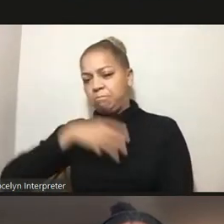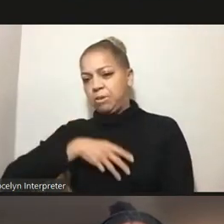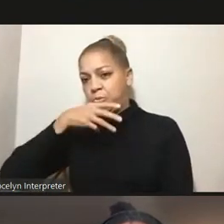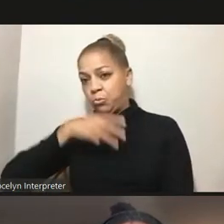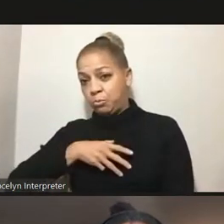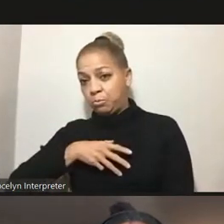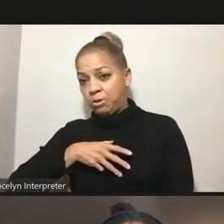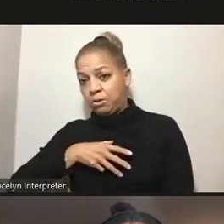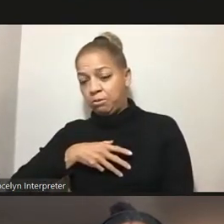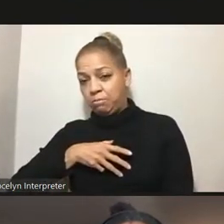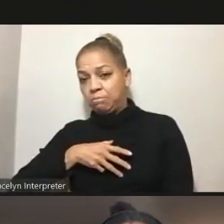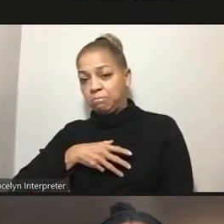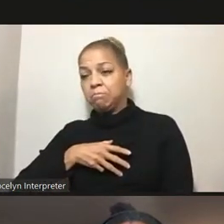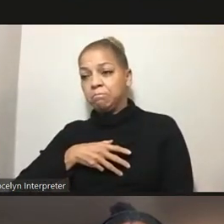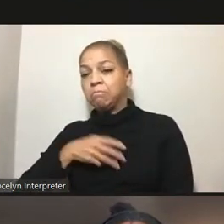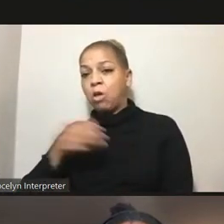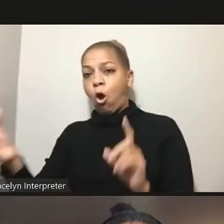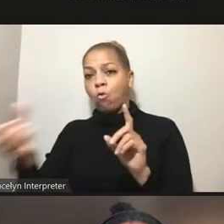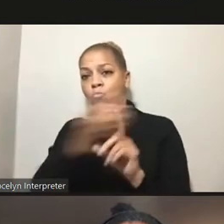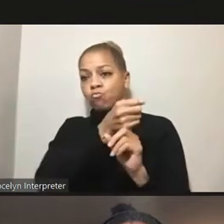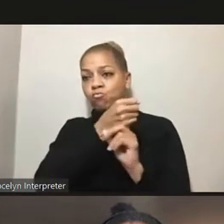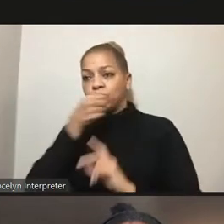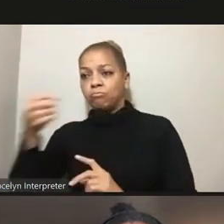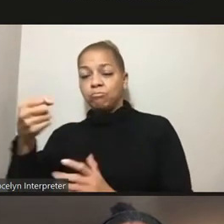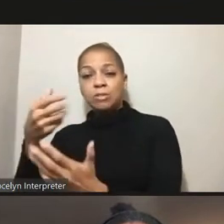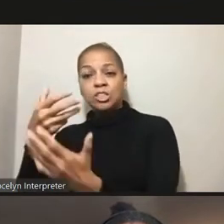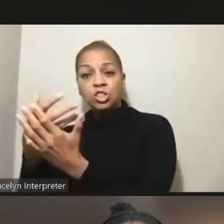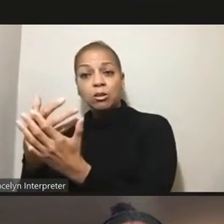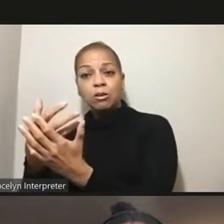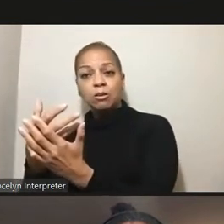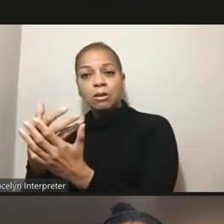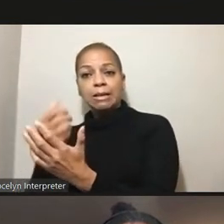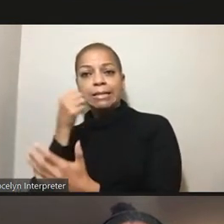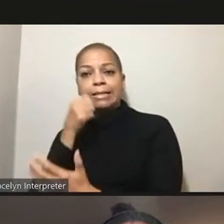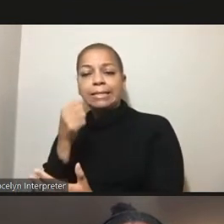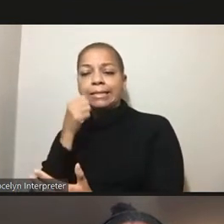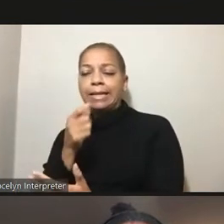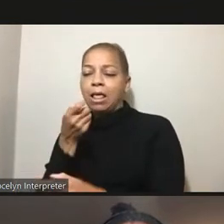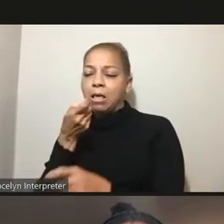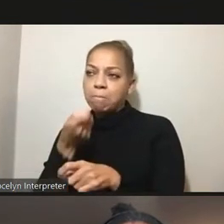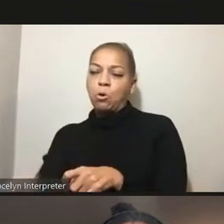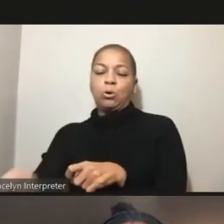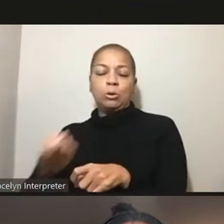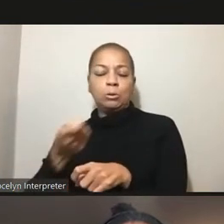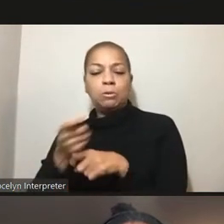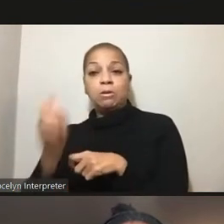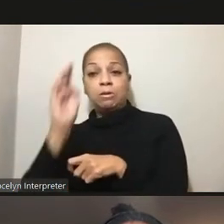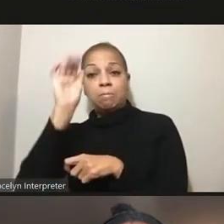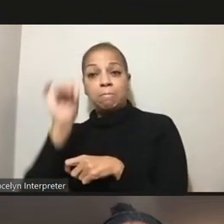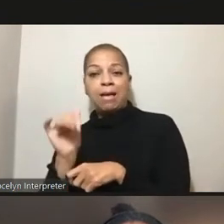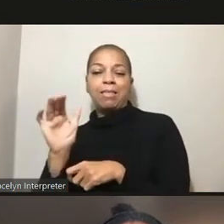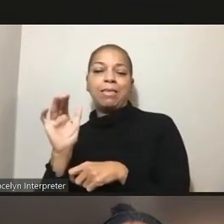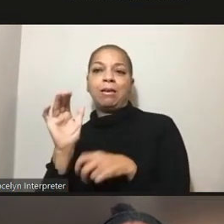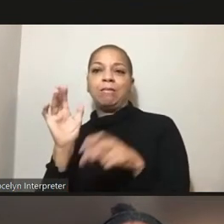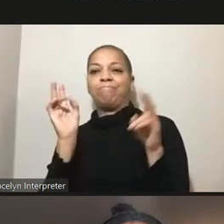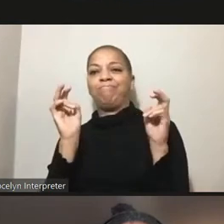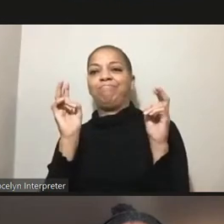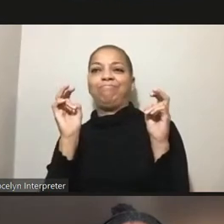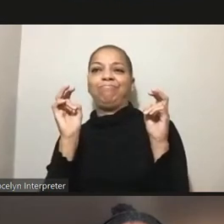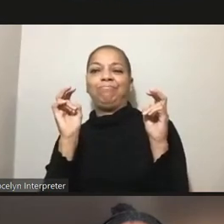been arrested and are on a daily basis persecuted by the so-called criminal justice